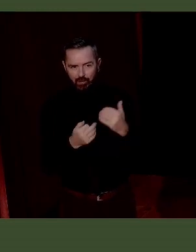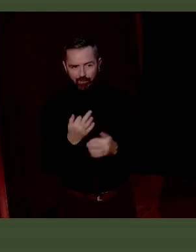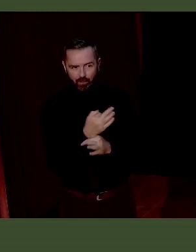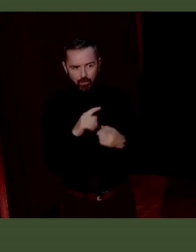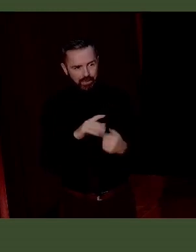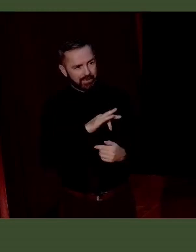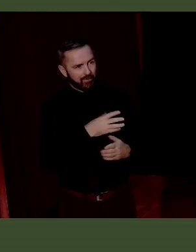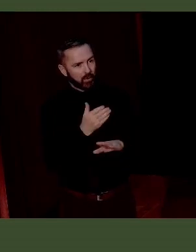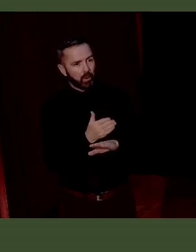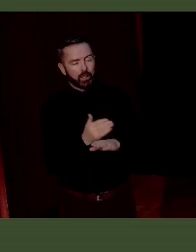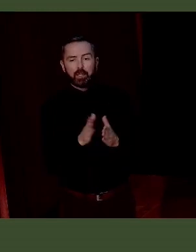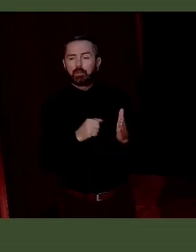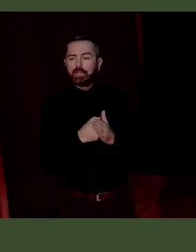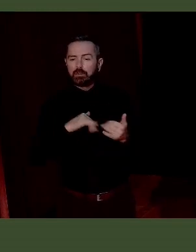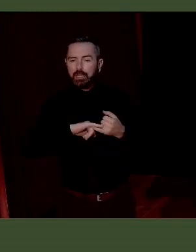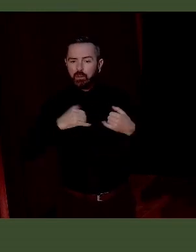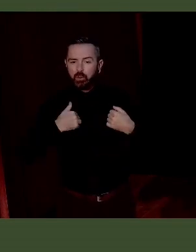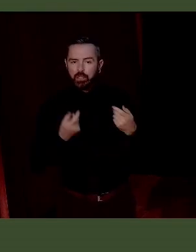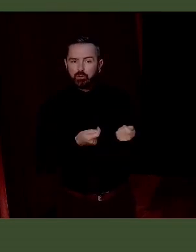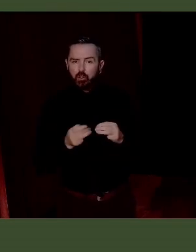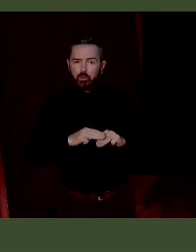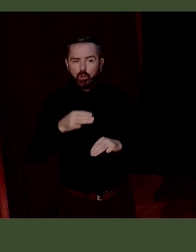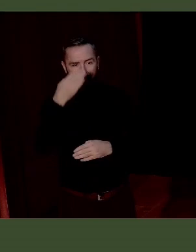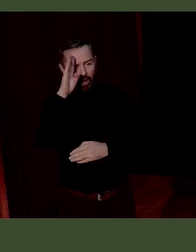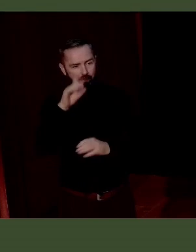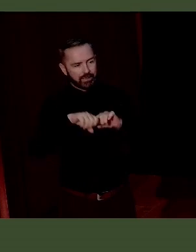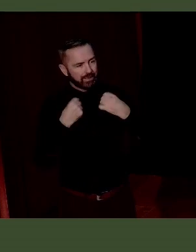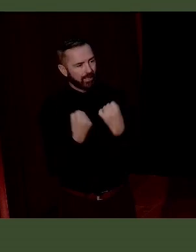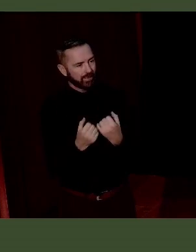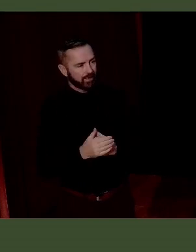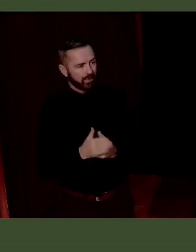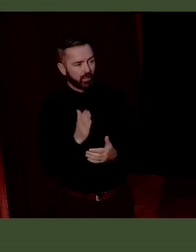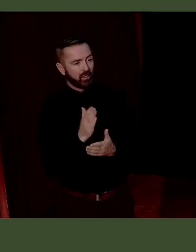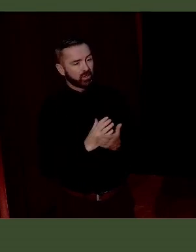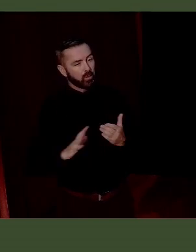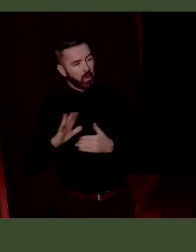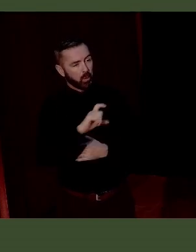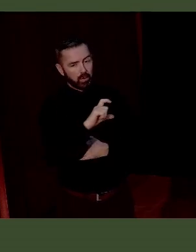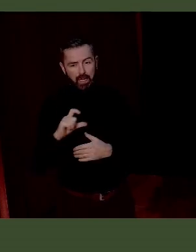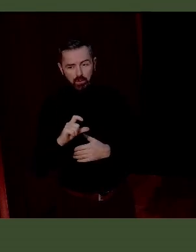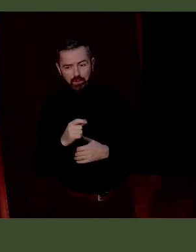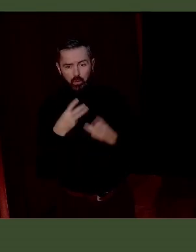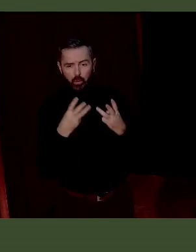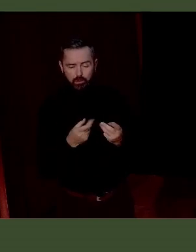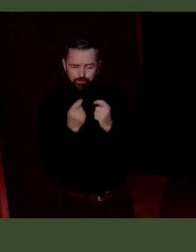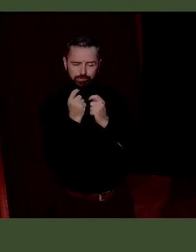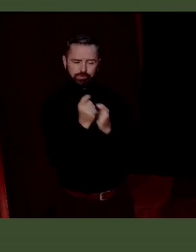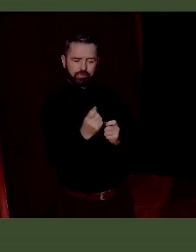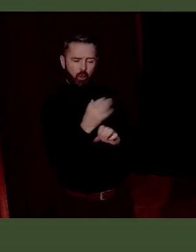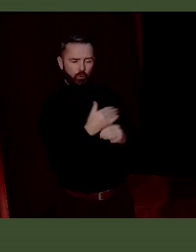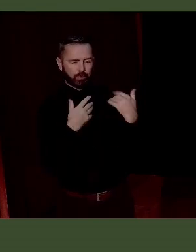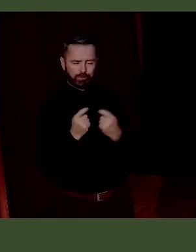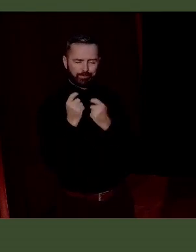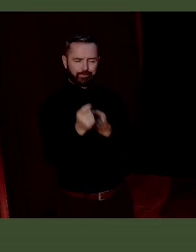and self-employed businessmen who dominated much of Irish society. Some local authorities in the 1920s wanted to hand all responsibility